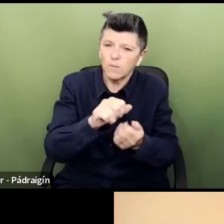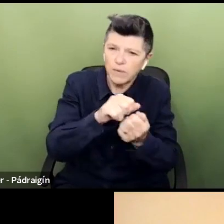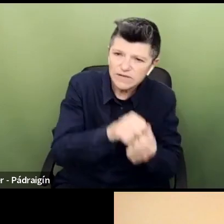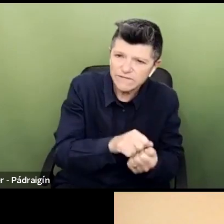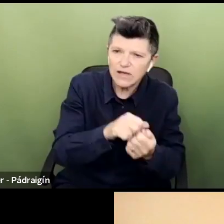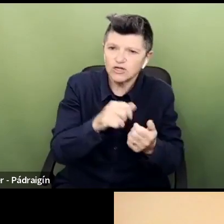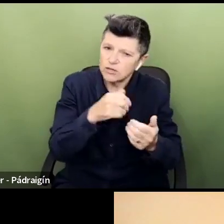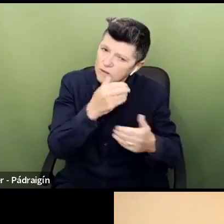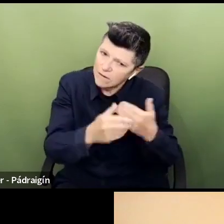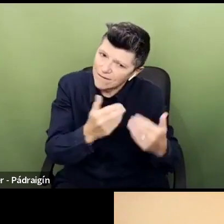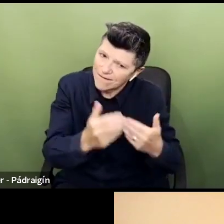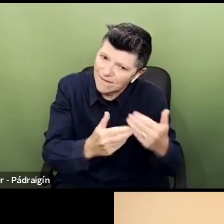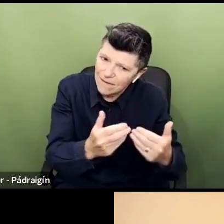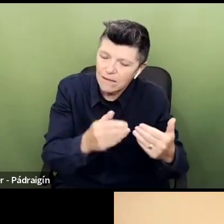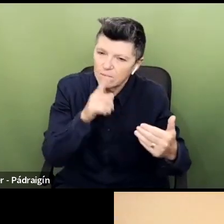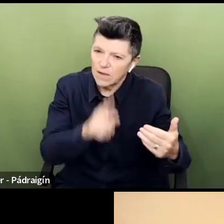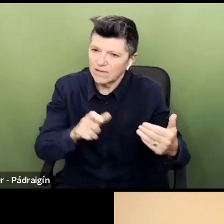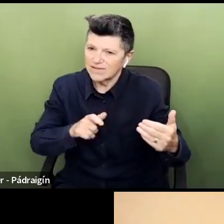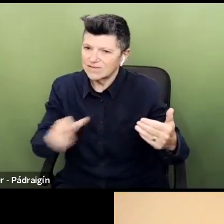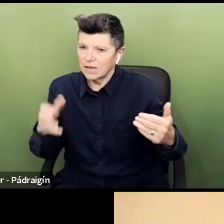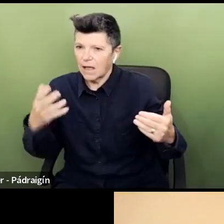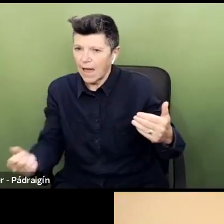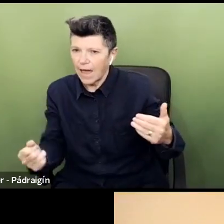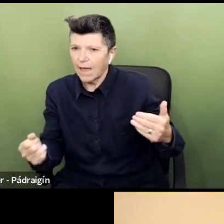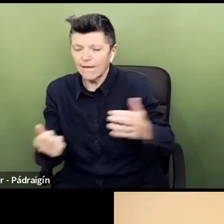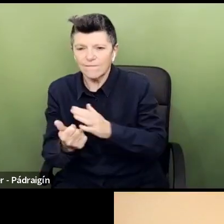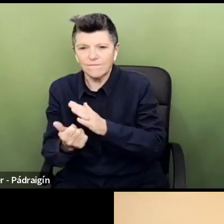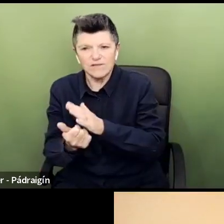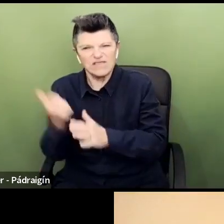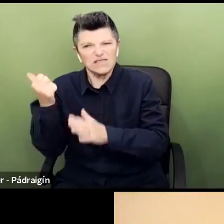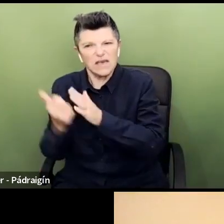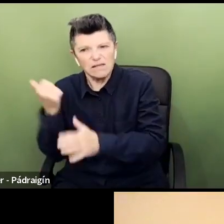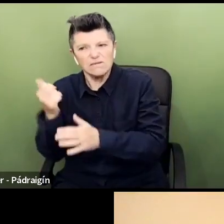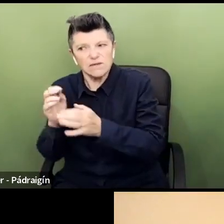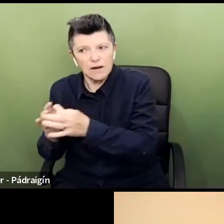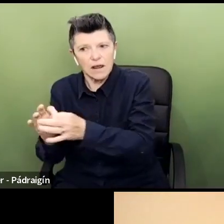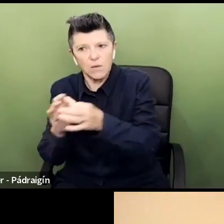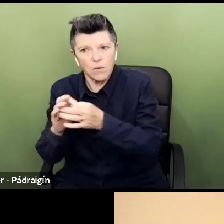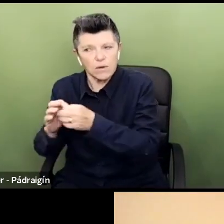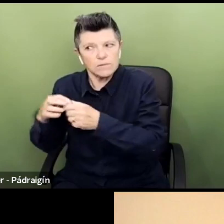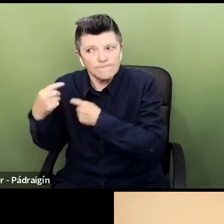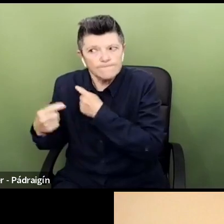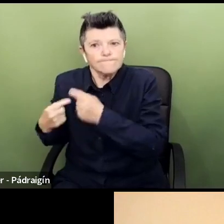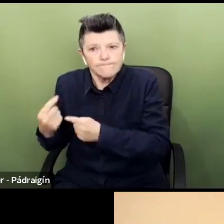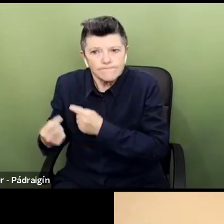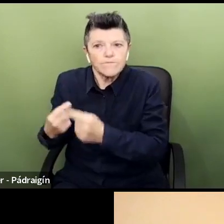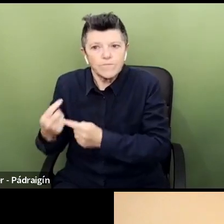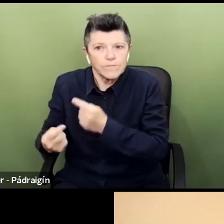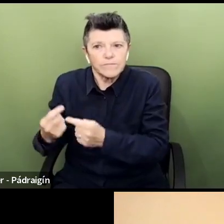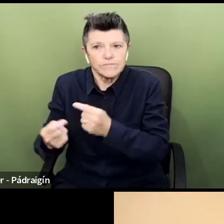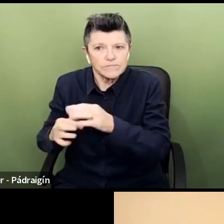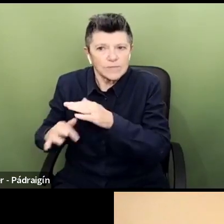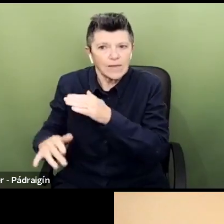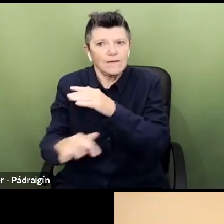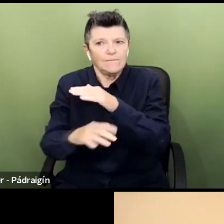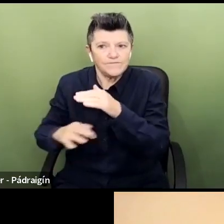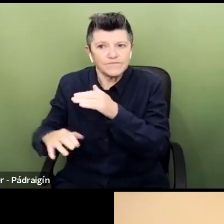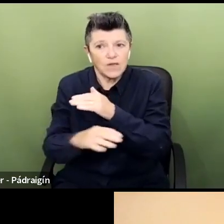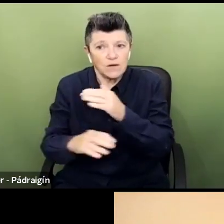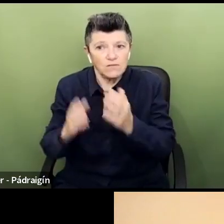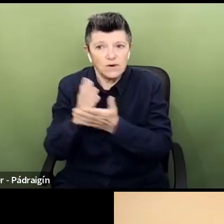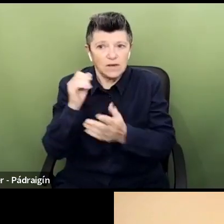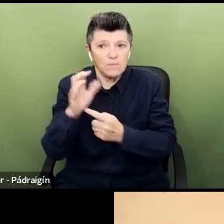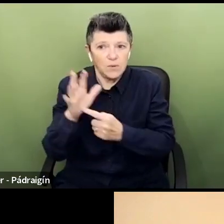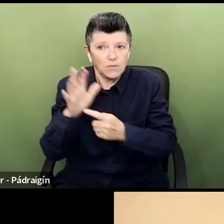they're keeping alive the skills and the networks and resources that are very important for reproduction of civil